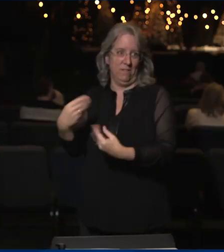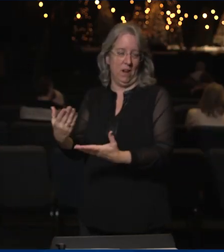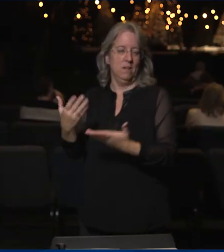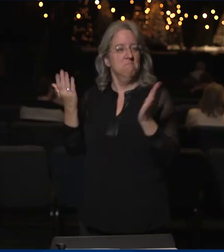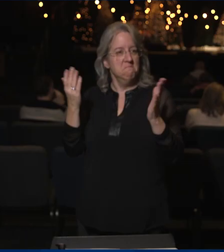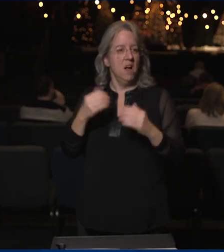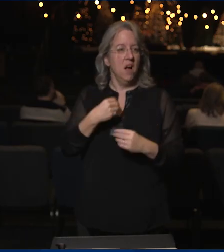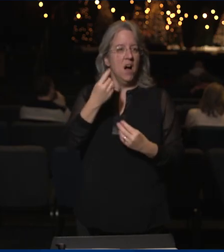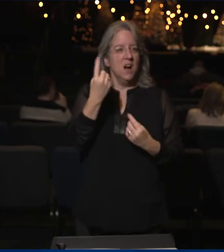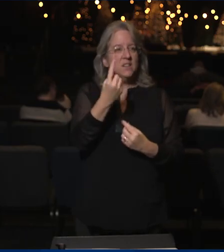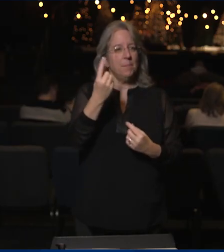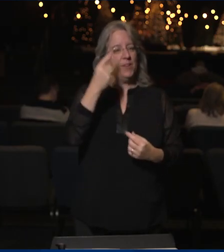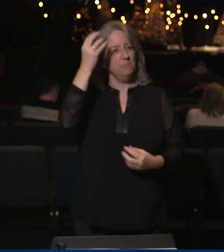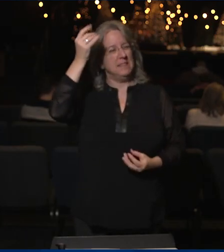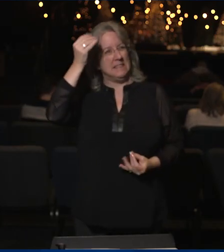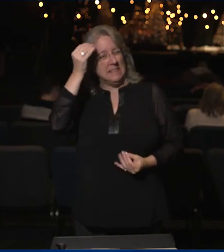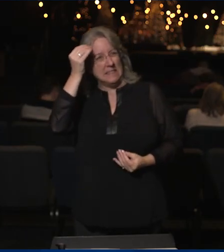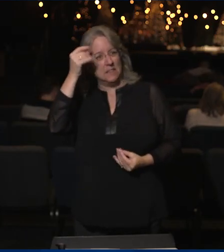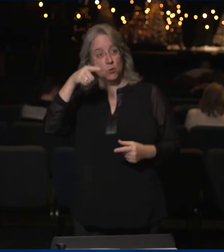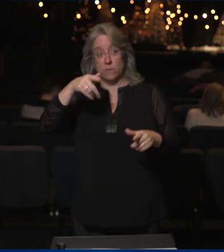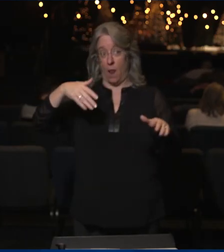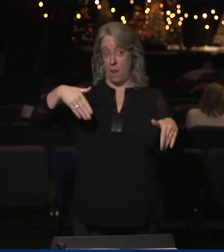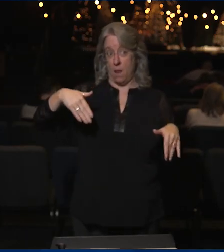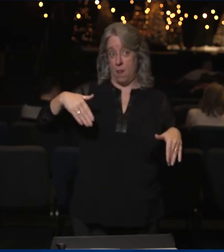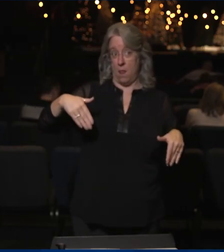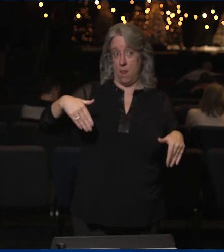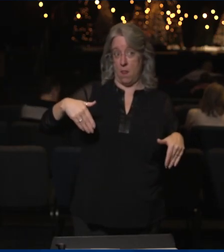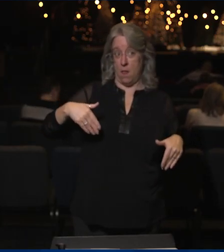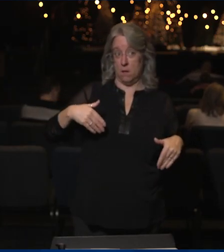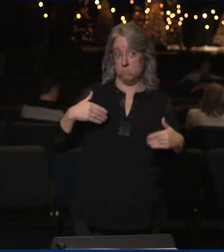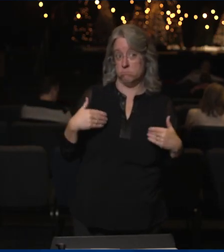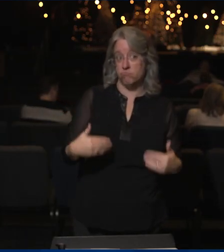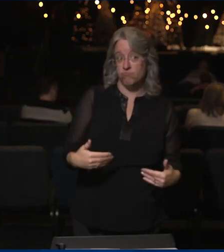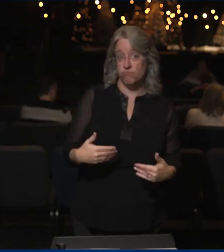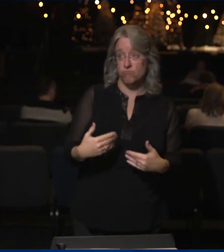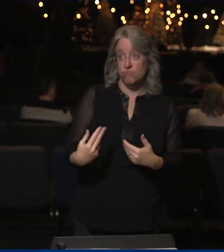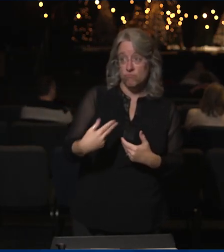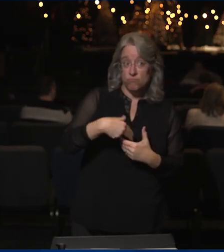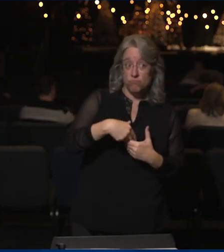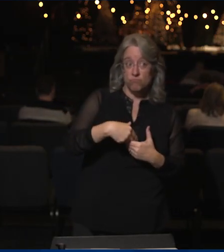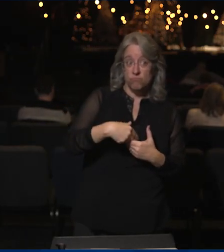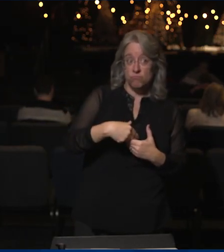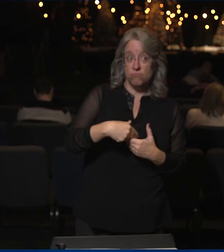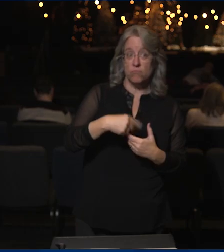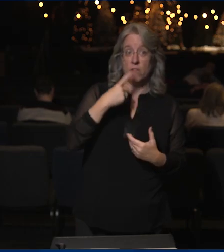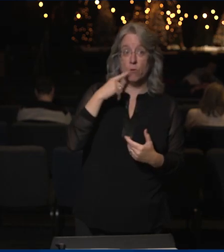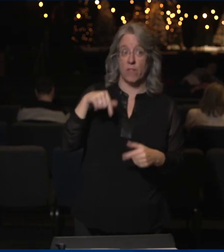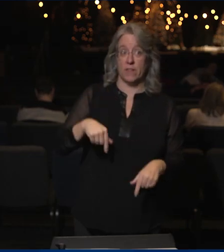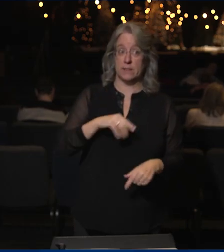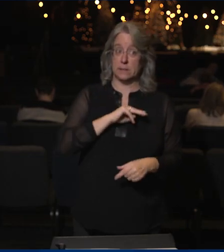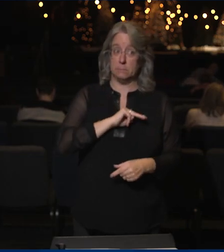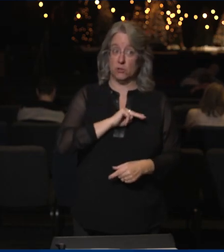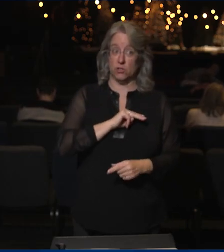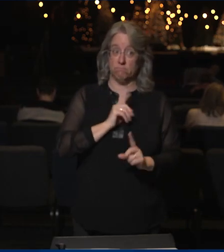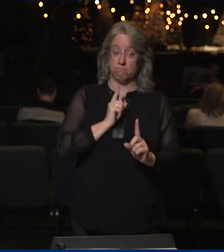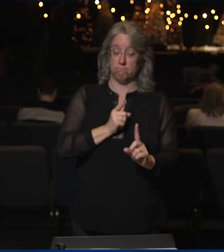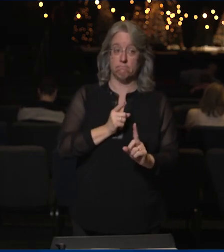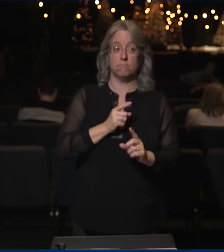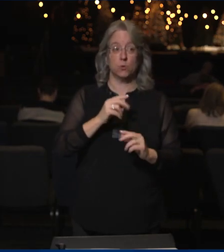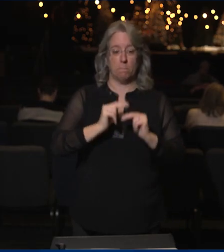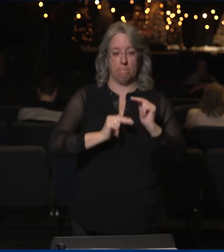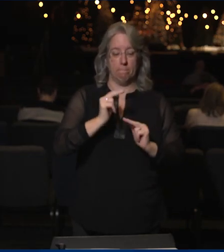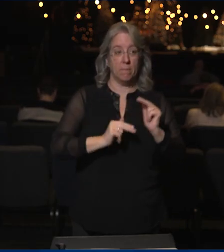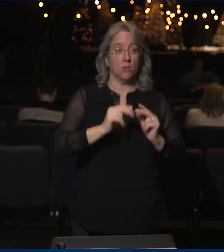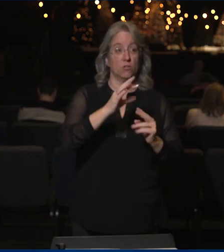that's been in your mind and you have not yet crossed that line to be with us on our mission to build